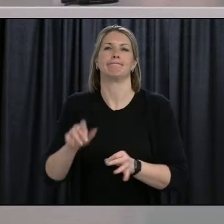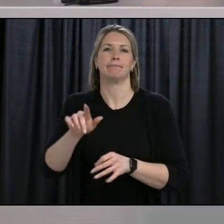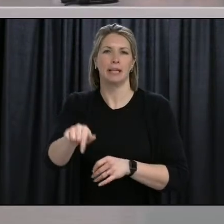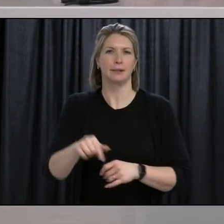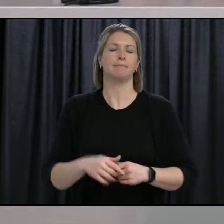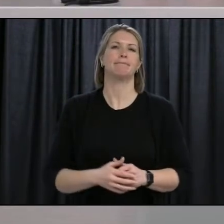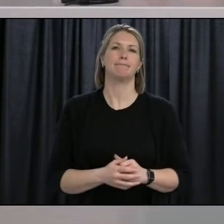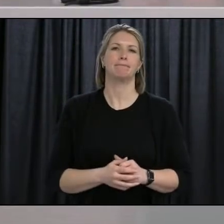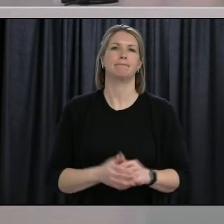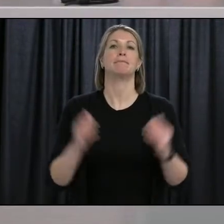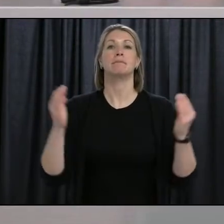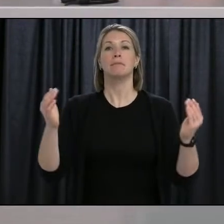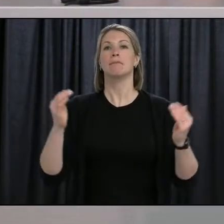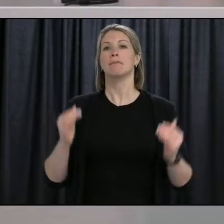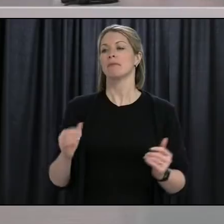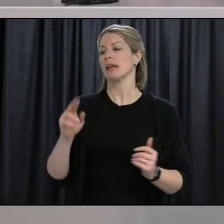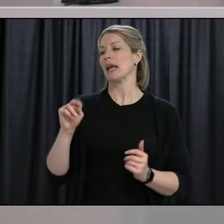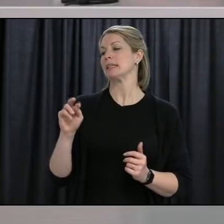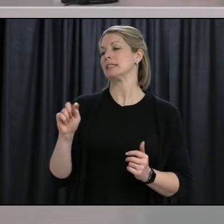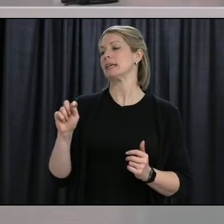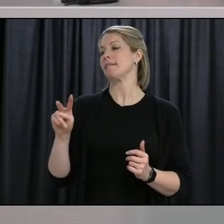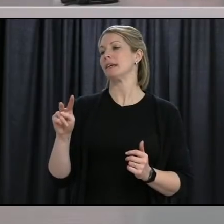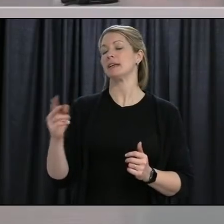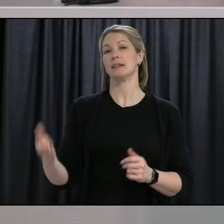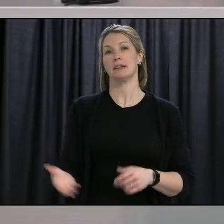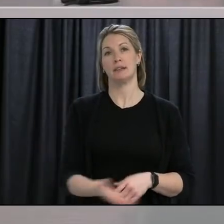Kellyanne Roberts with NTV, do you have a final question?